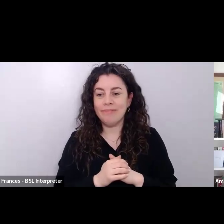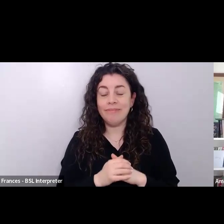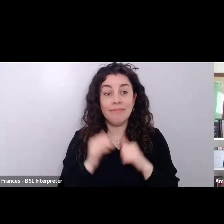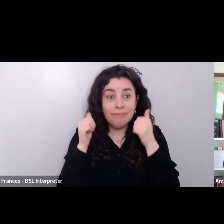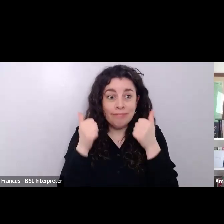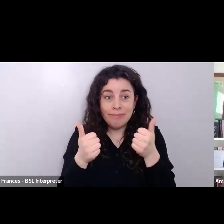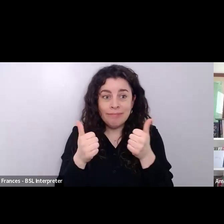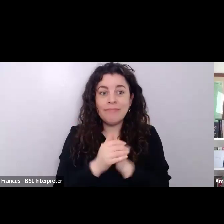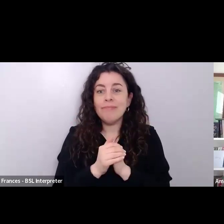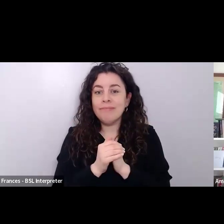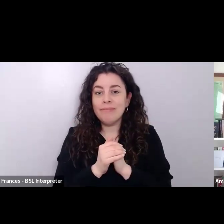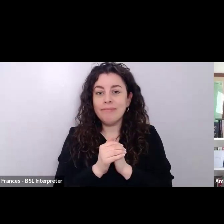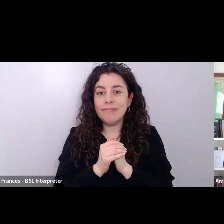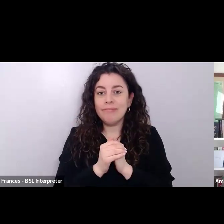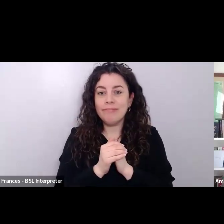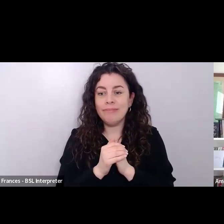Okay.